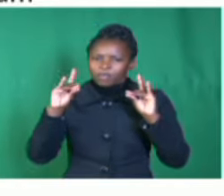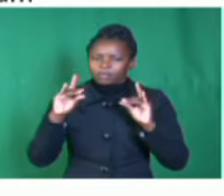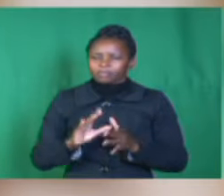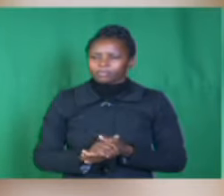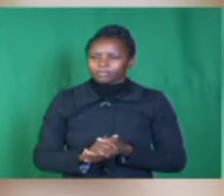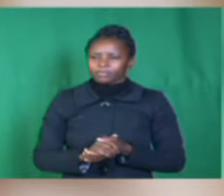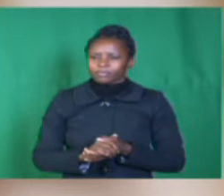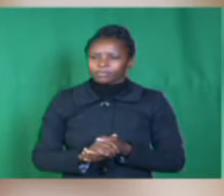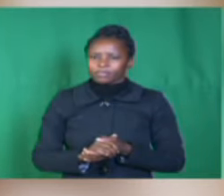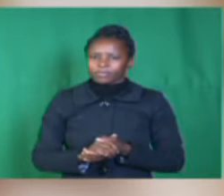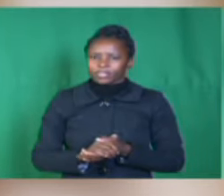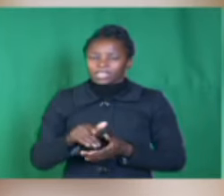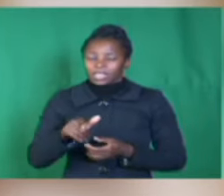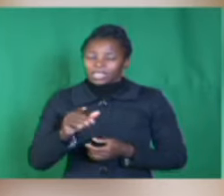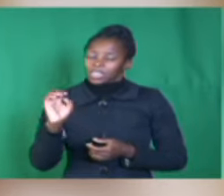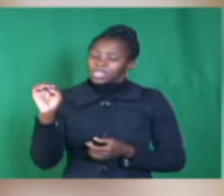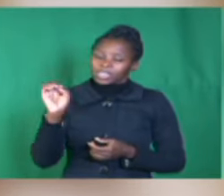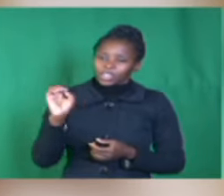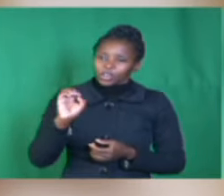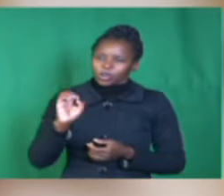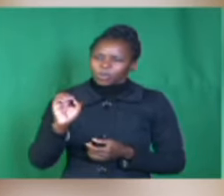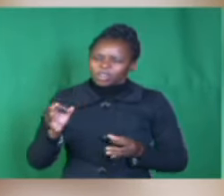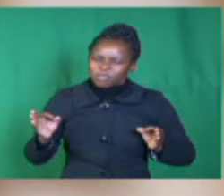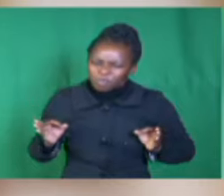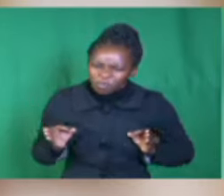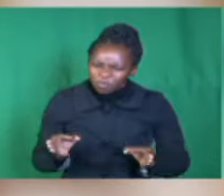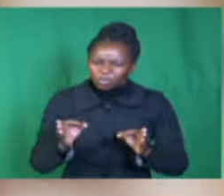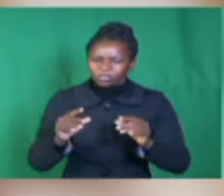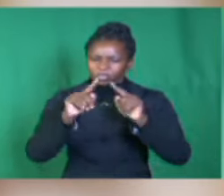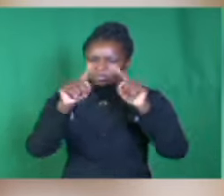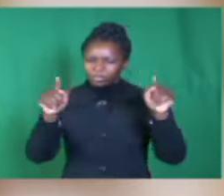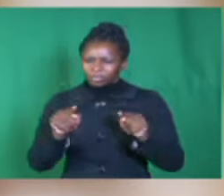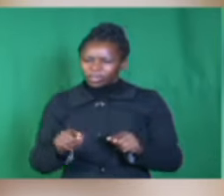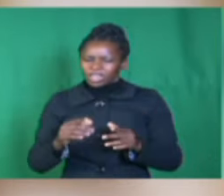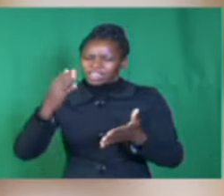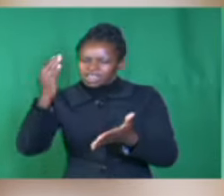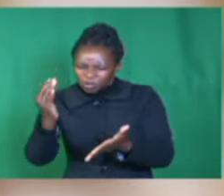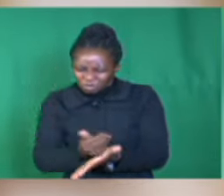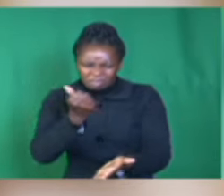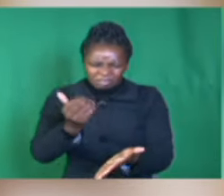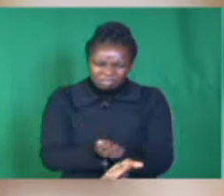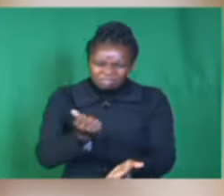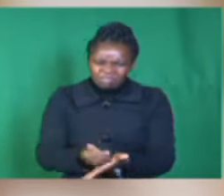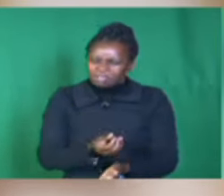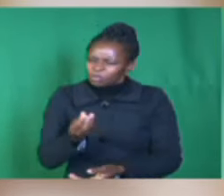the tax that these Europeans imposed on Africans, they wanted to take back the little money that they would pay them